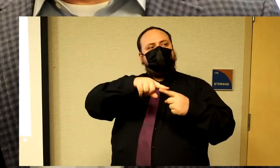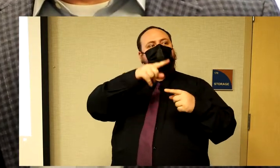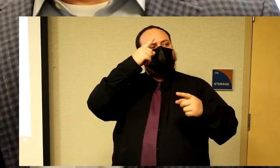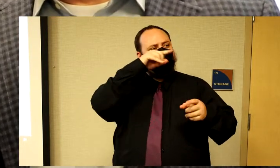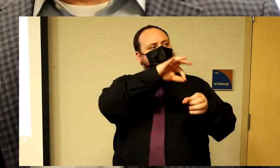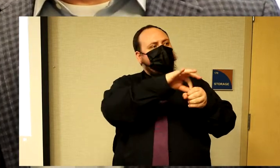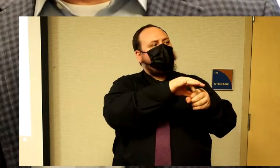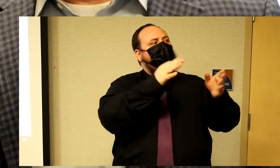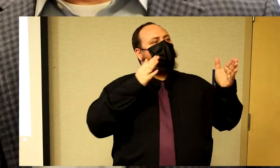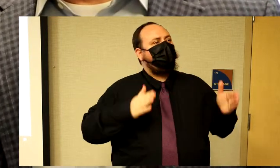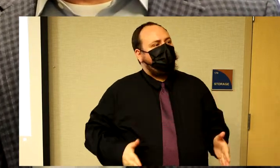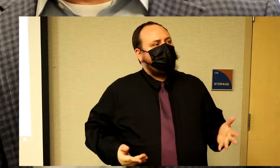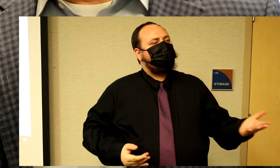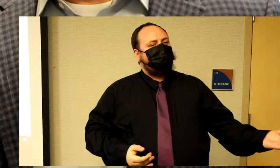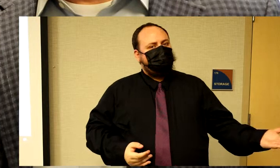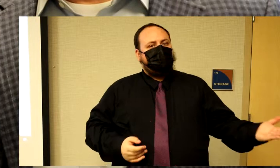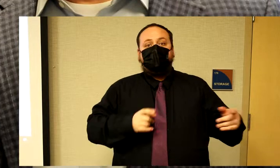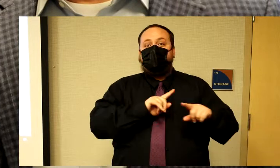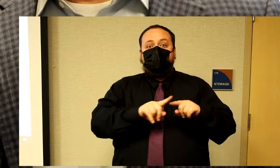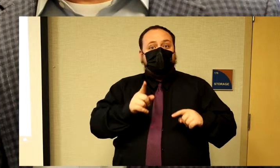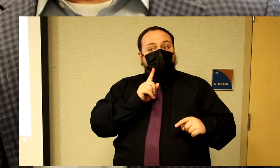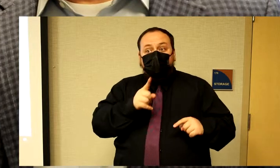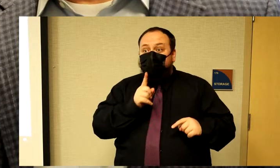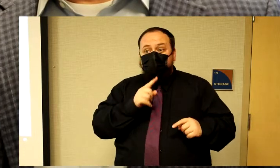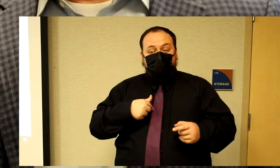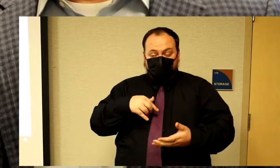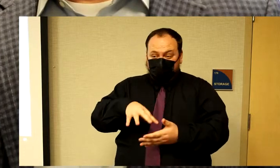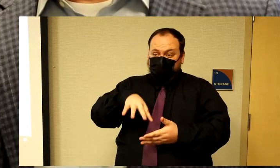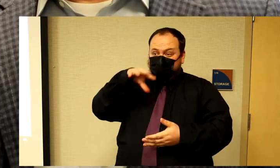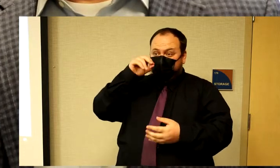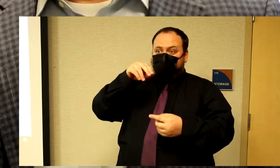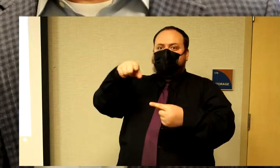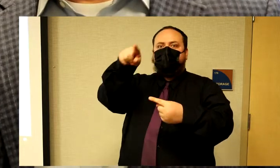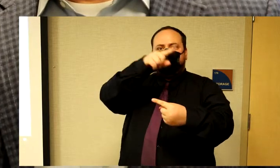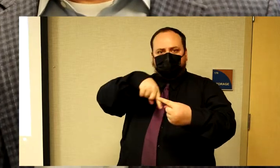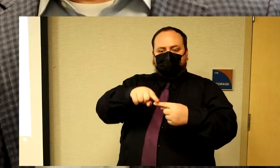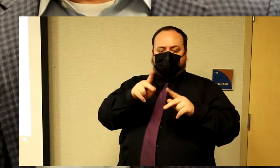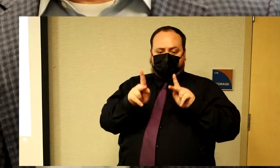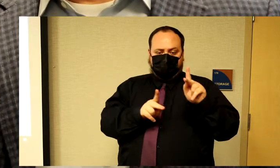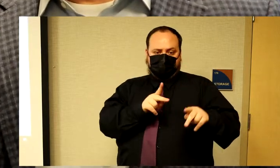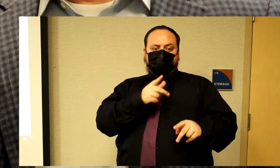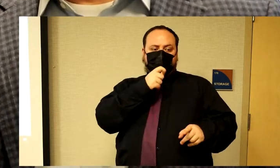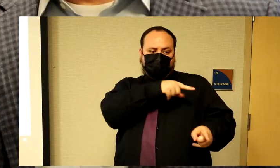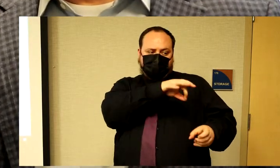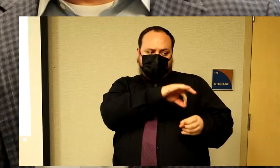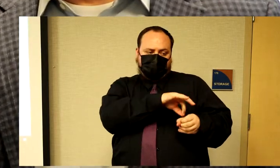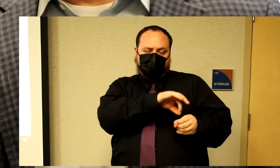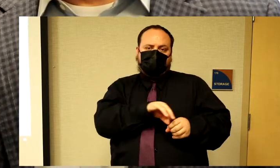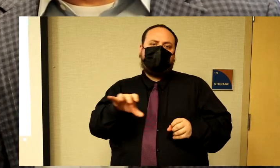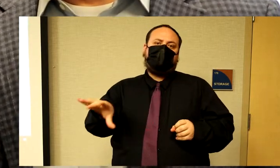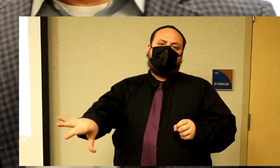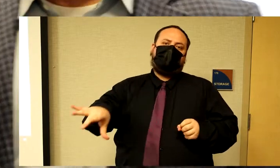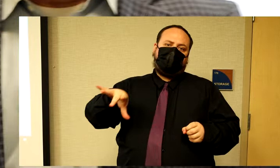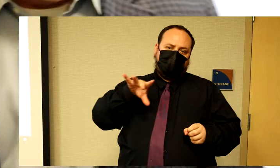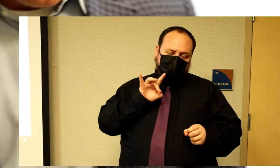what we've learned is that it's also about candidates. Candidates who think that